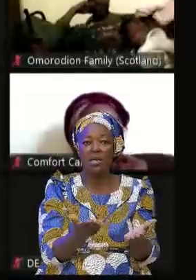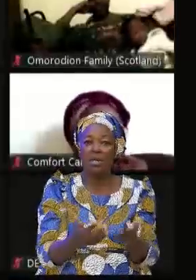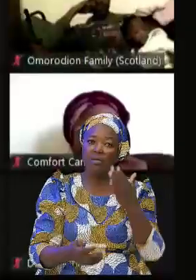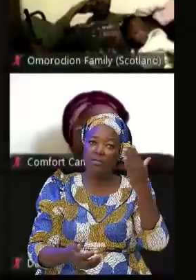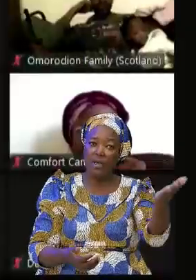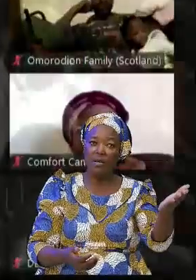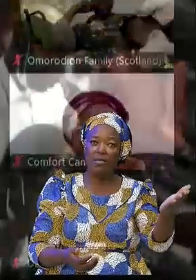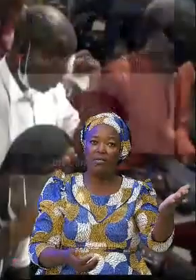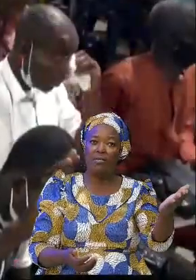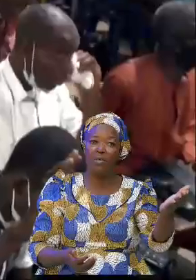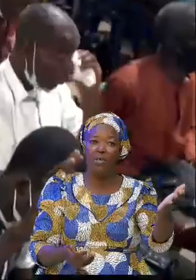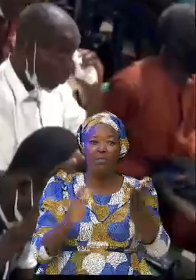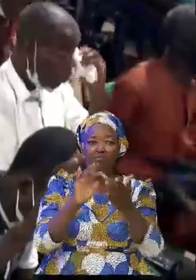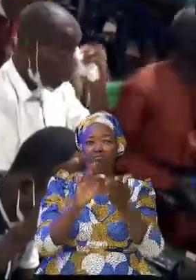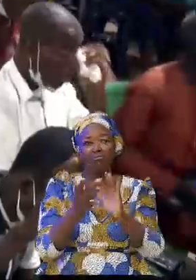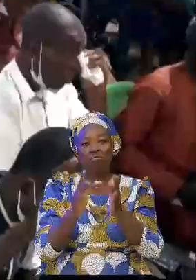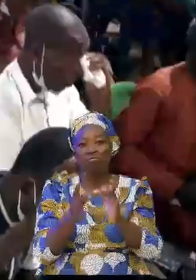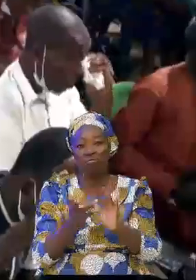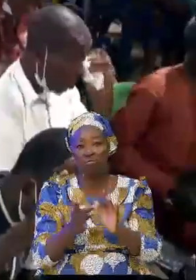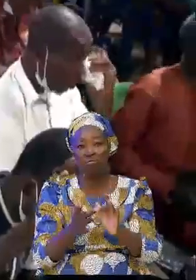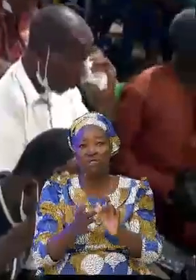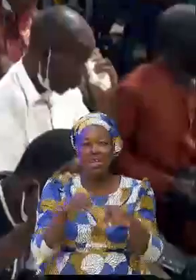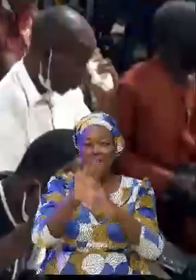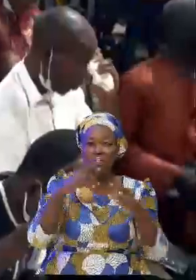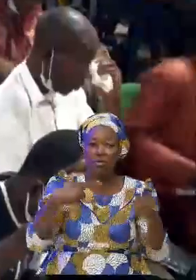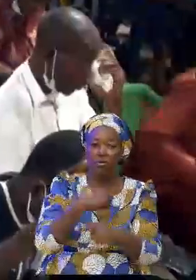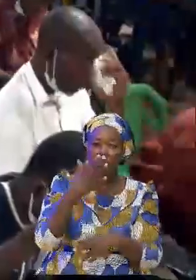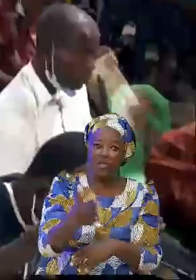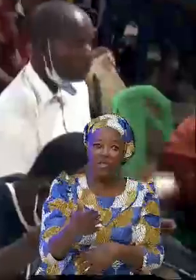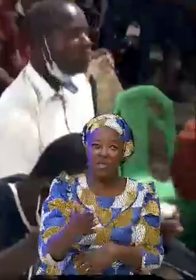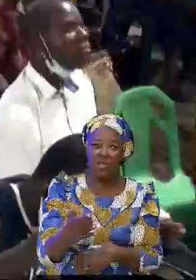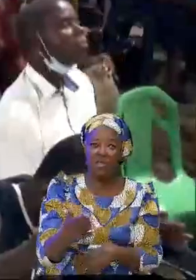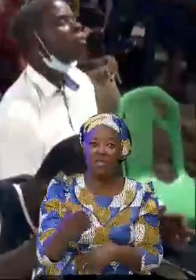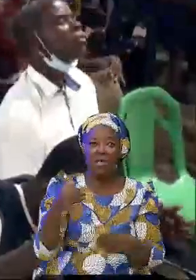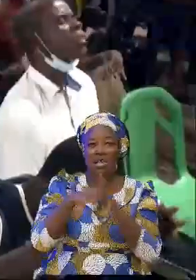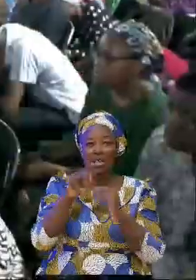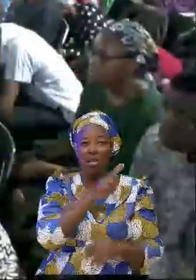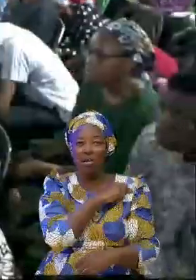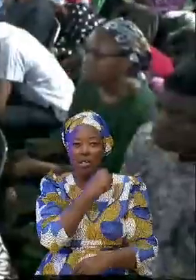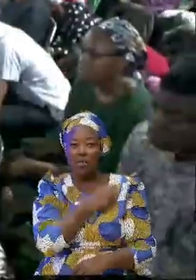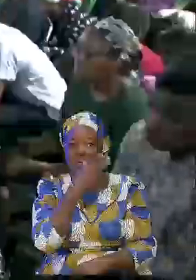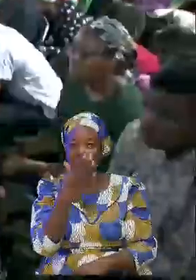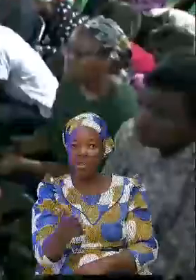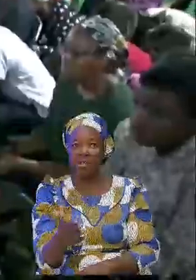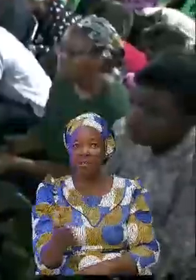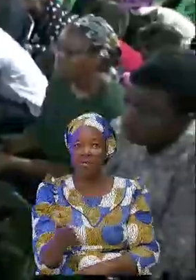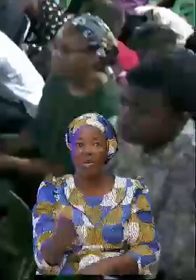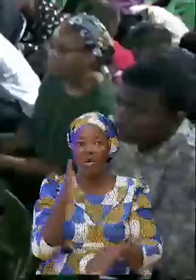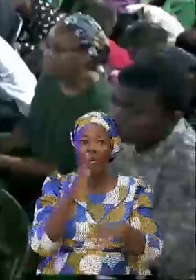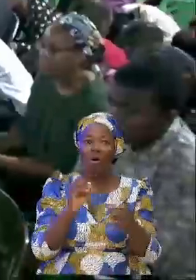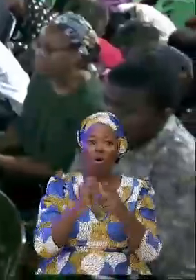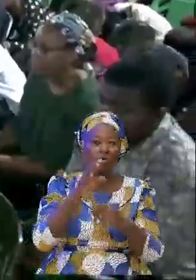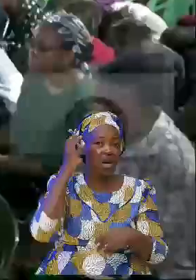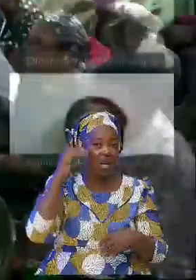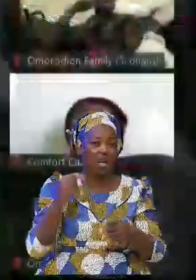you're raising up your hand here, there, online, your room there,